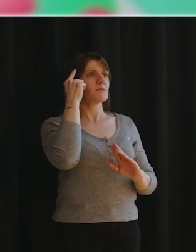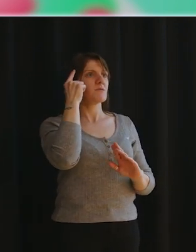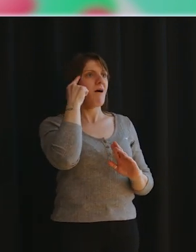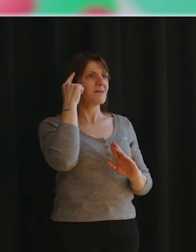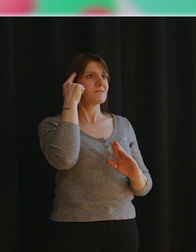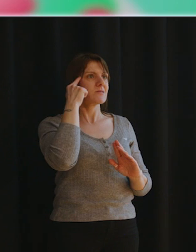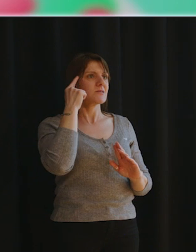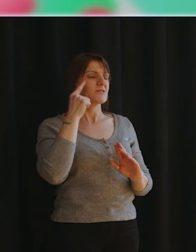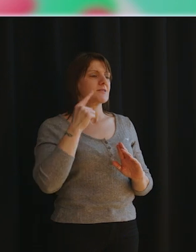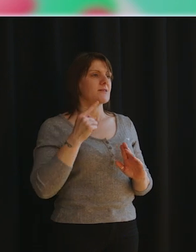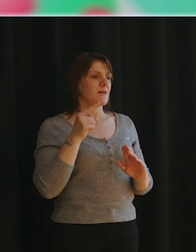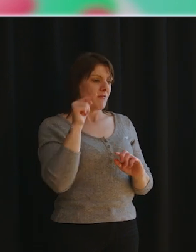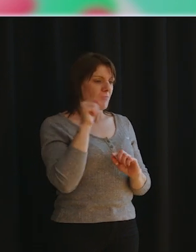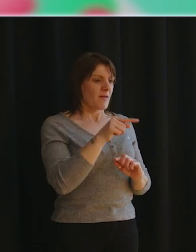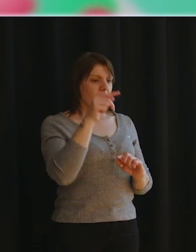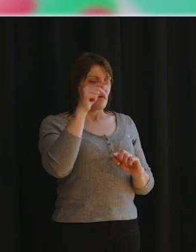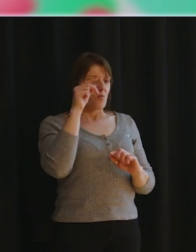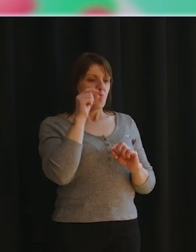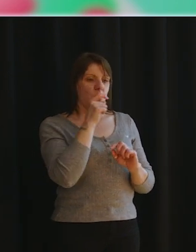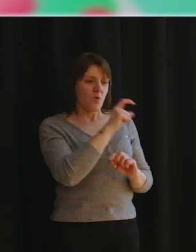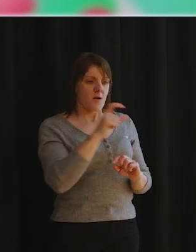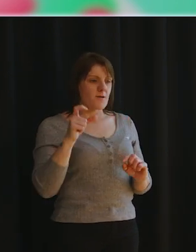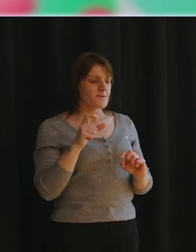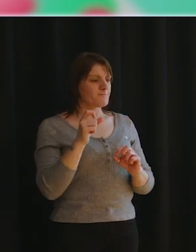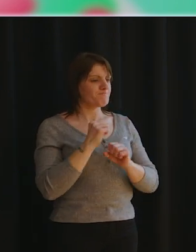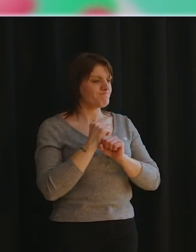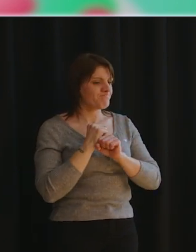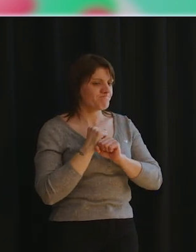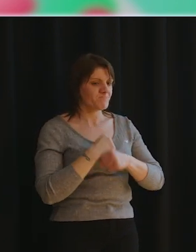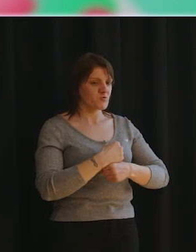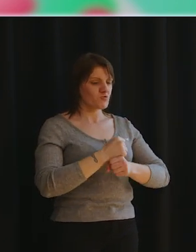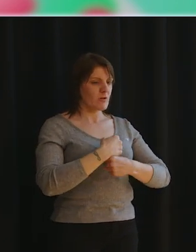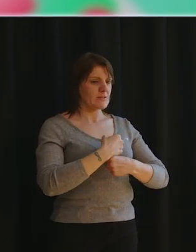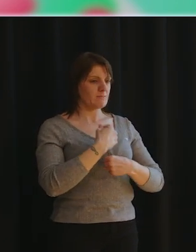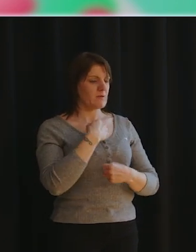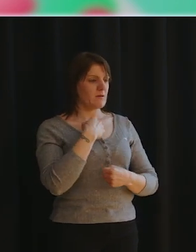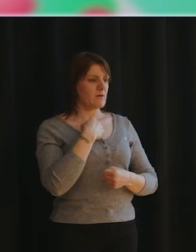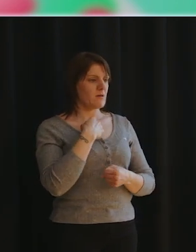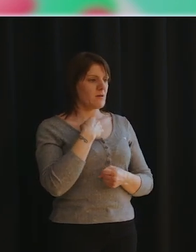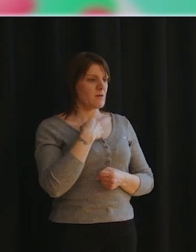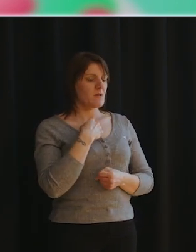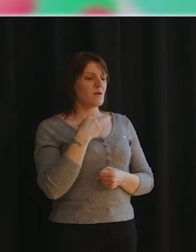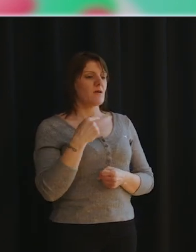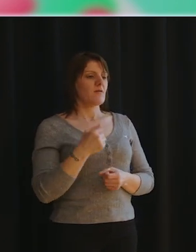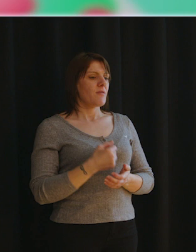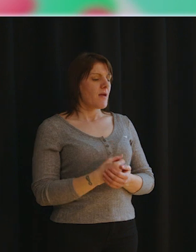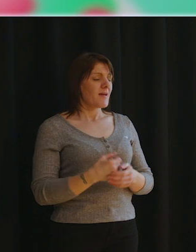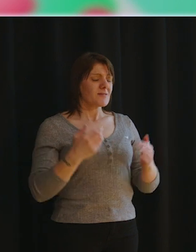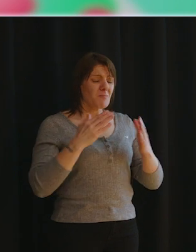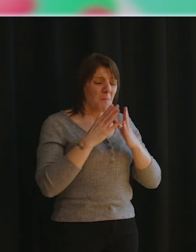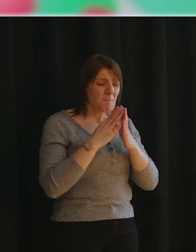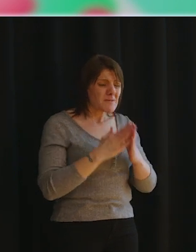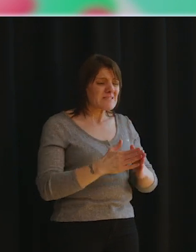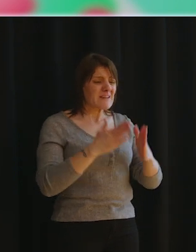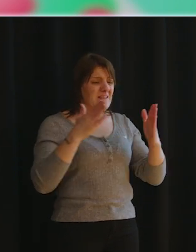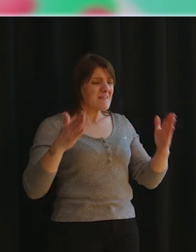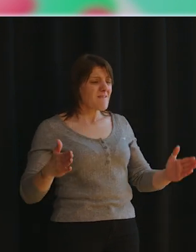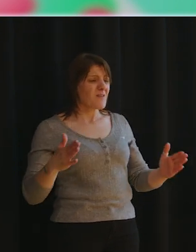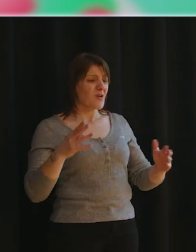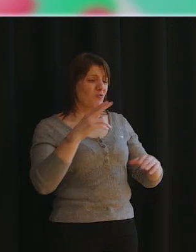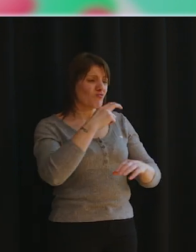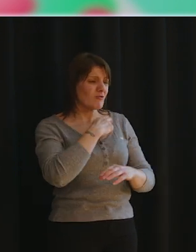grating beyond the pale, because there are significant reasons, there's